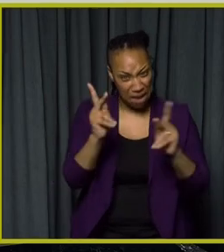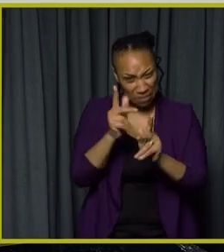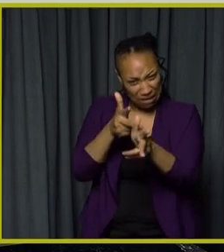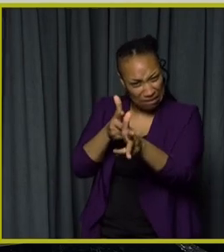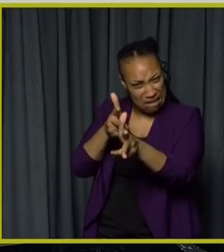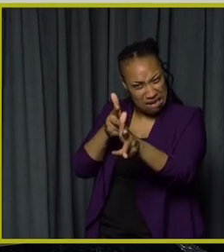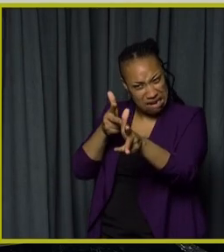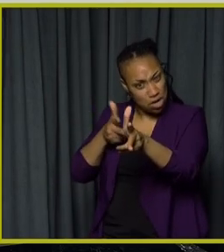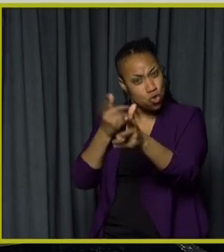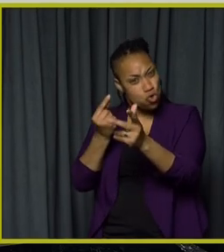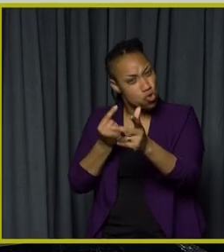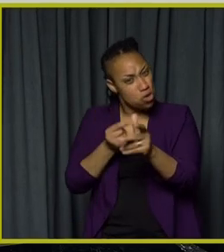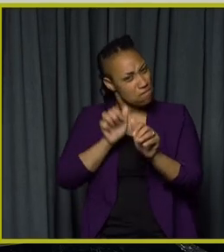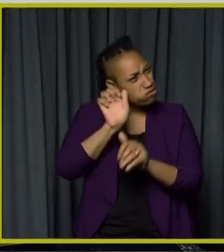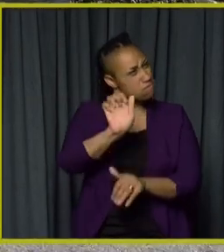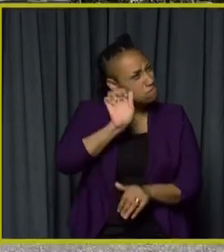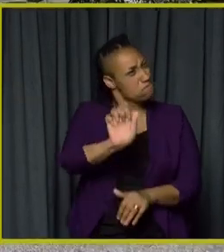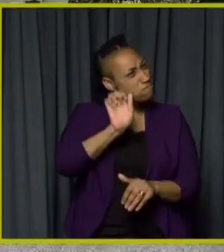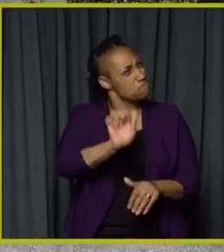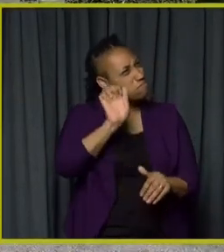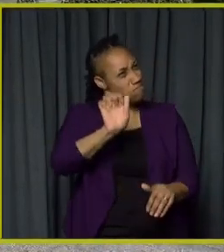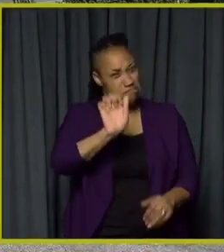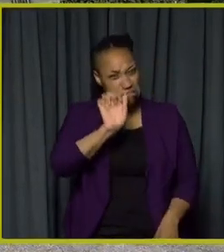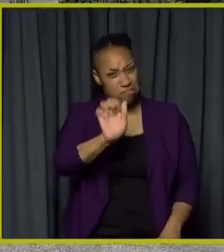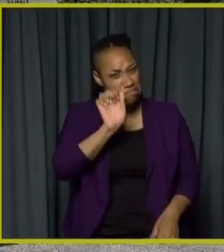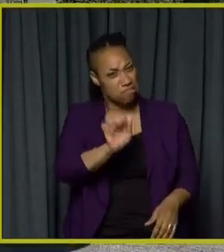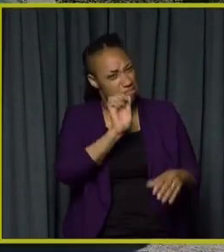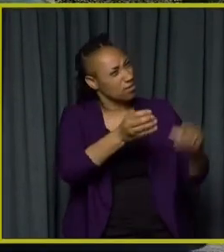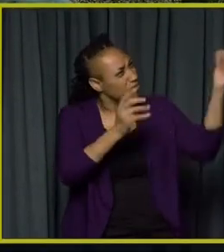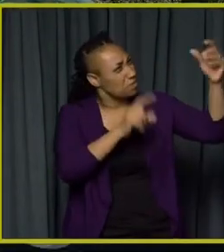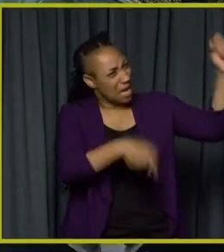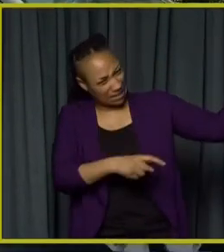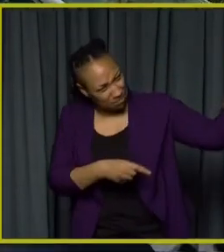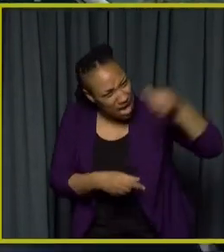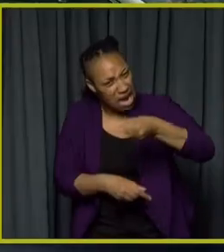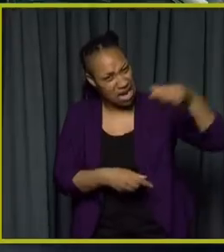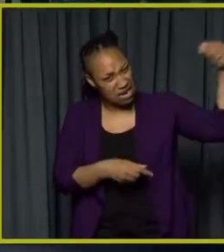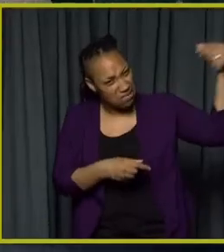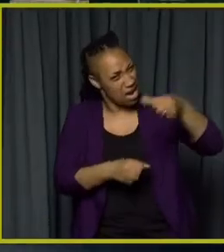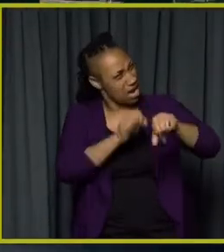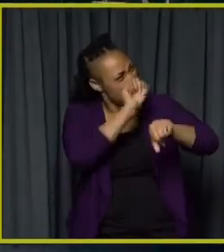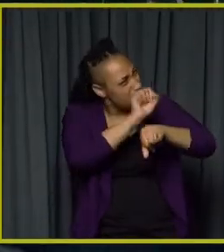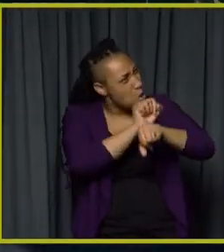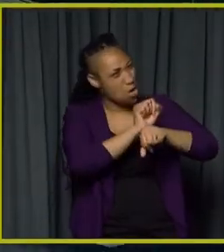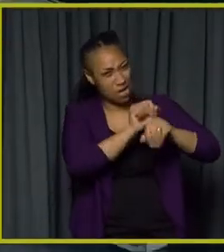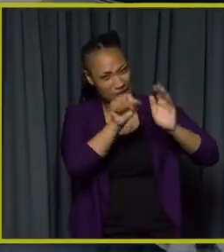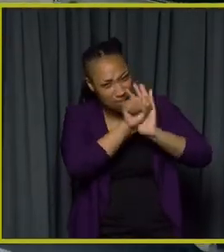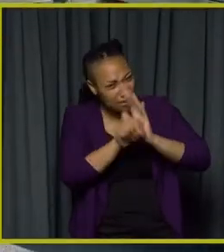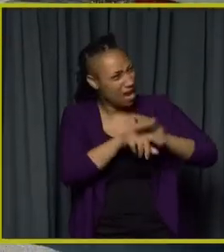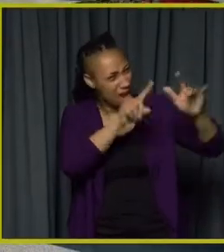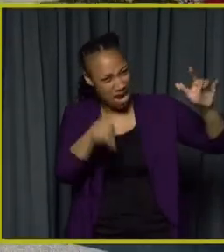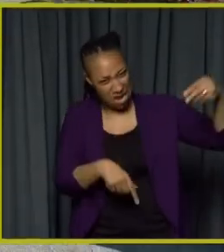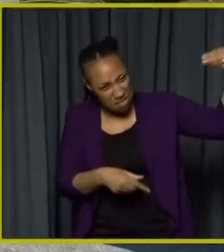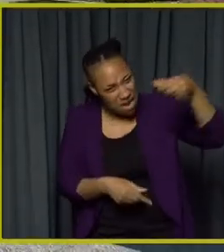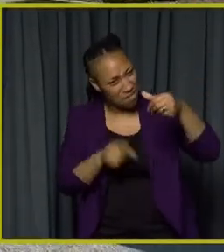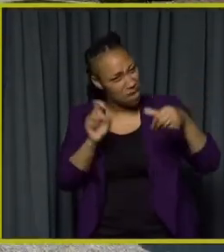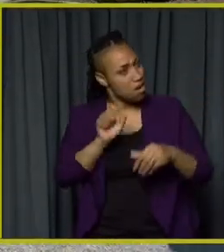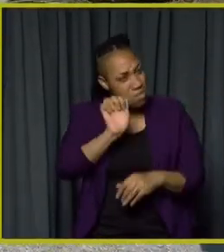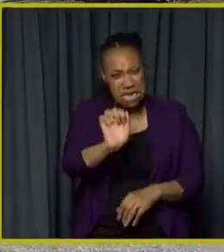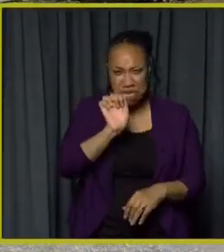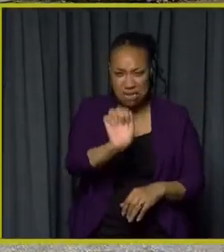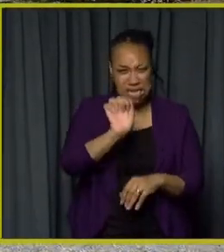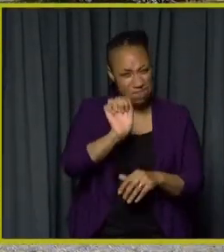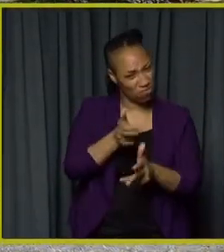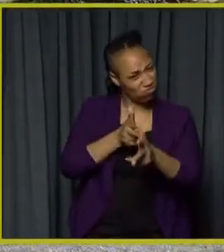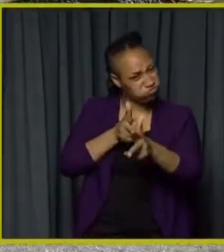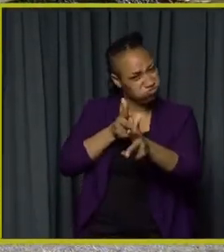order that requires the state to actually pay out the unemployment as fast as possible. It's over 8 weeks for some people.